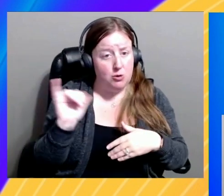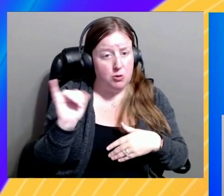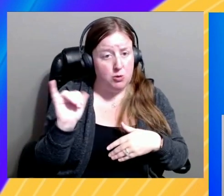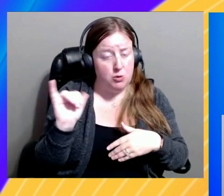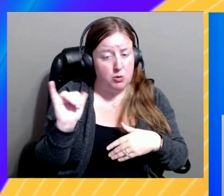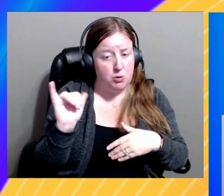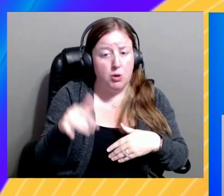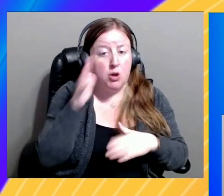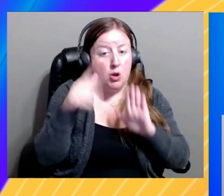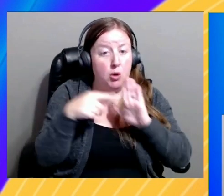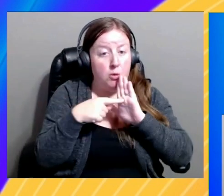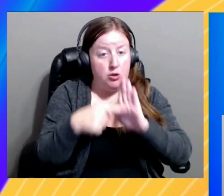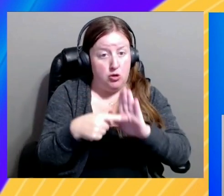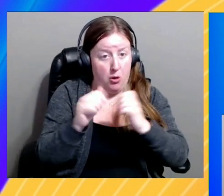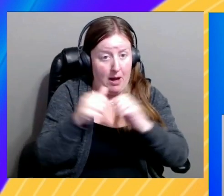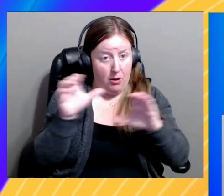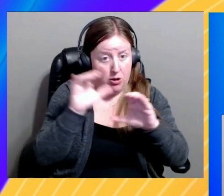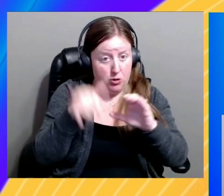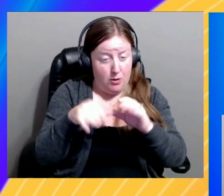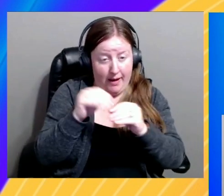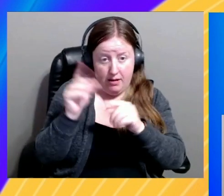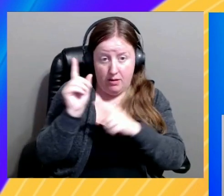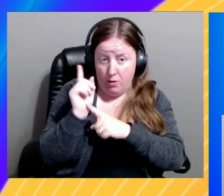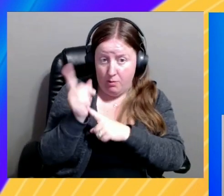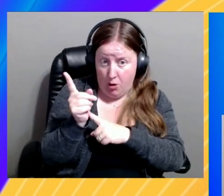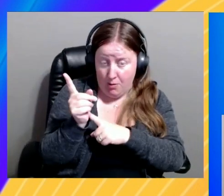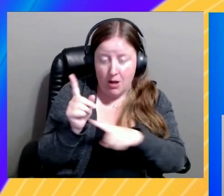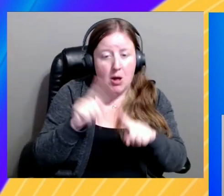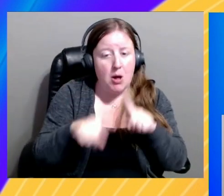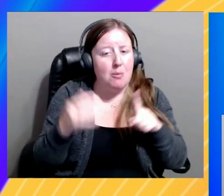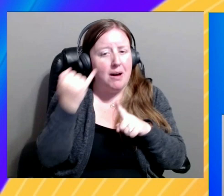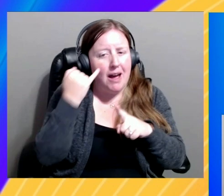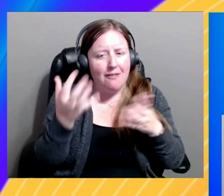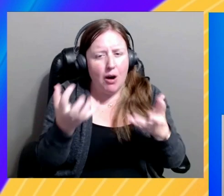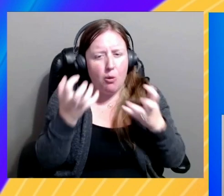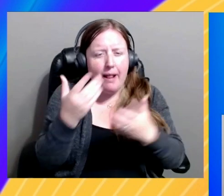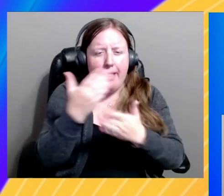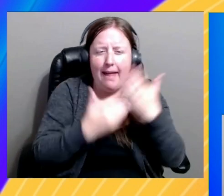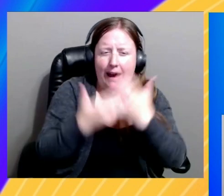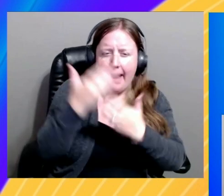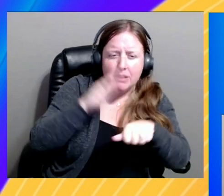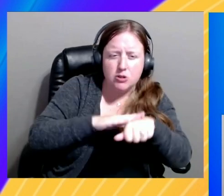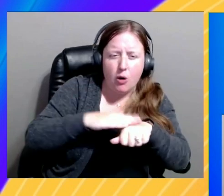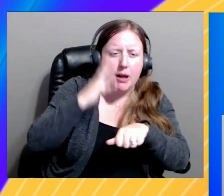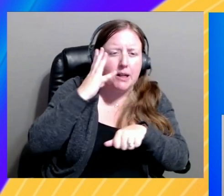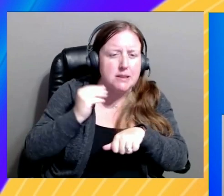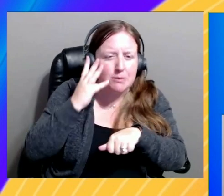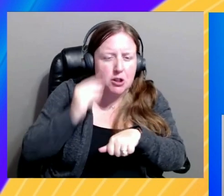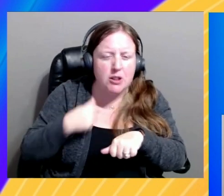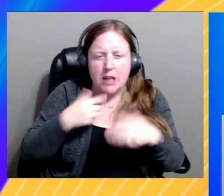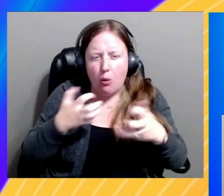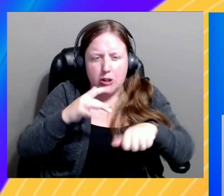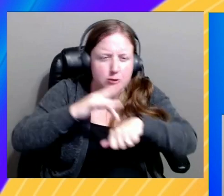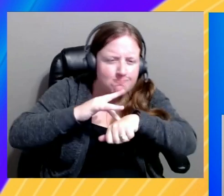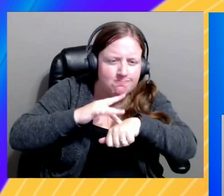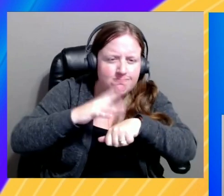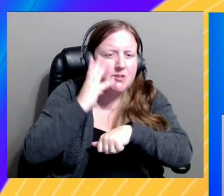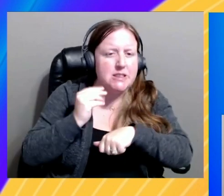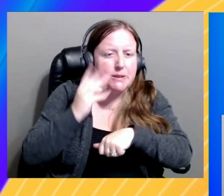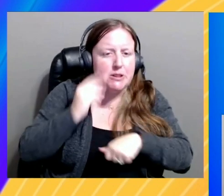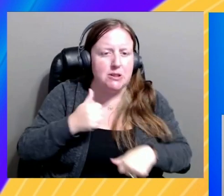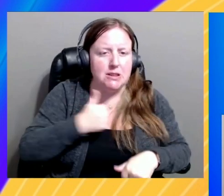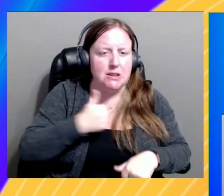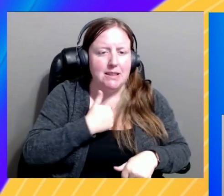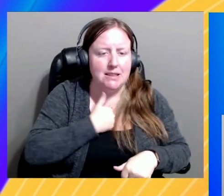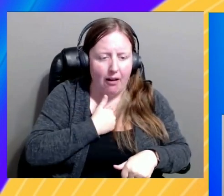us how to do this momentarily. But if I wanted to get like hands on myself, because I'm a very hands on, do it myself, bang my